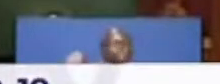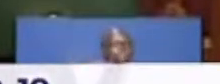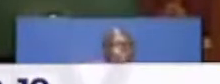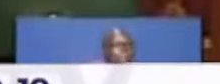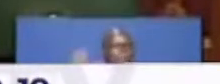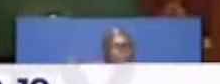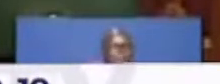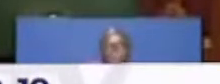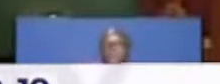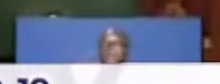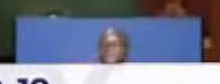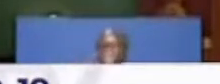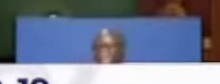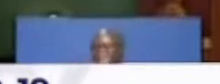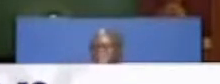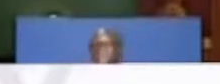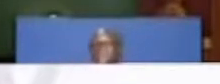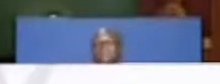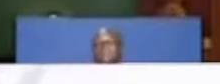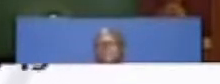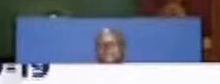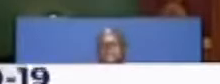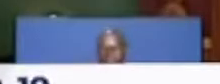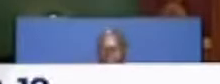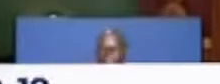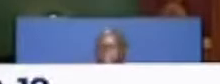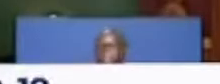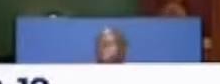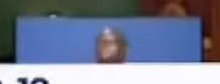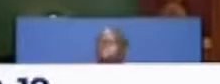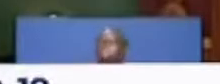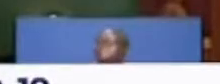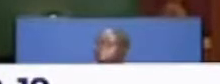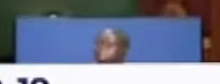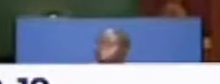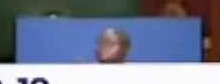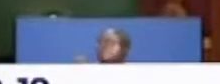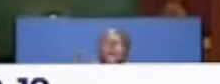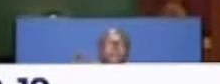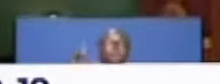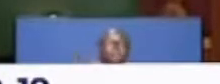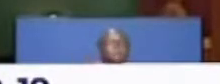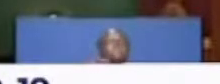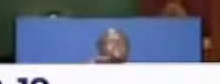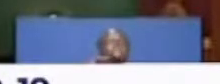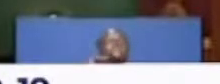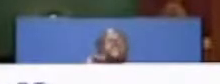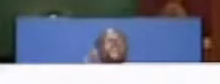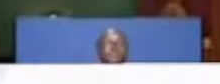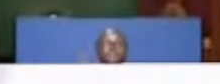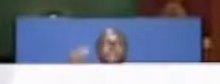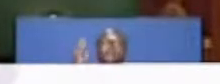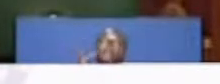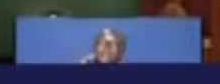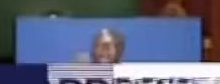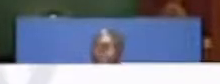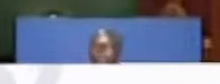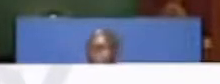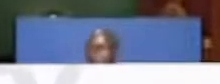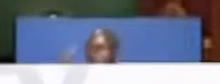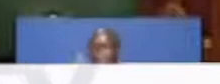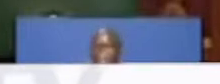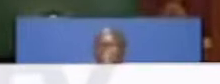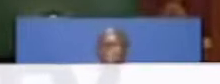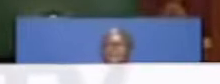these nations, but to China, which has compressed their progressive economic change experience by these countries